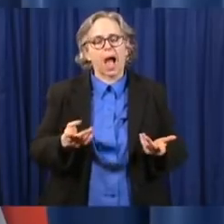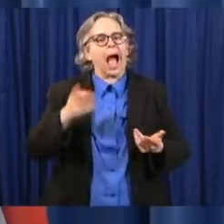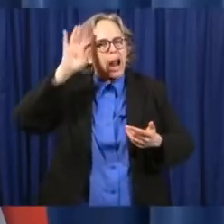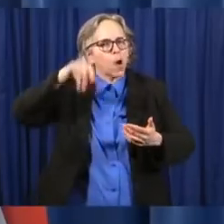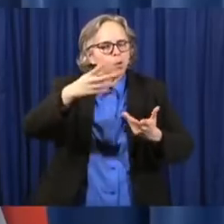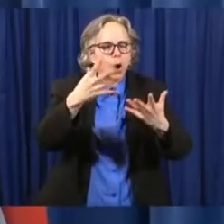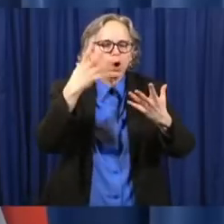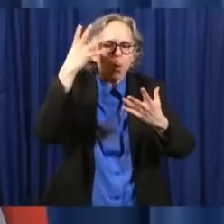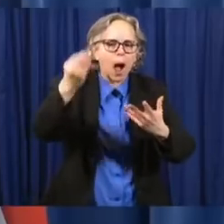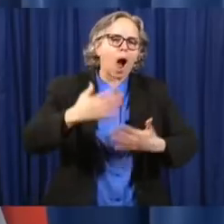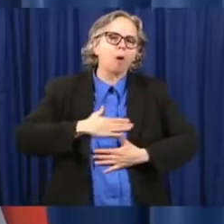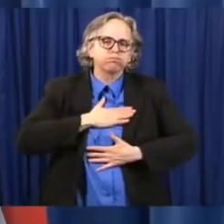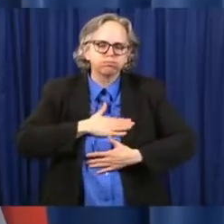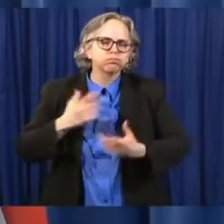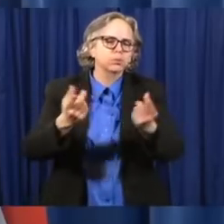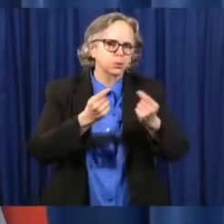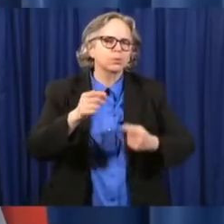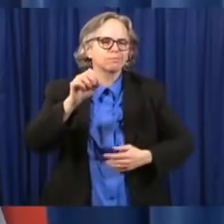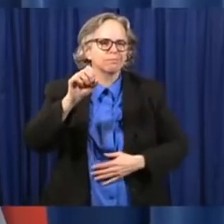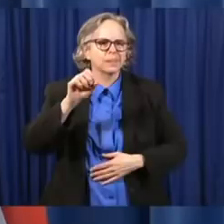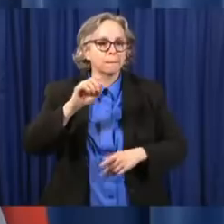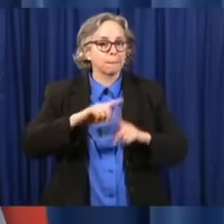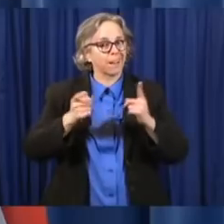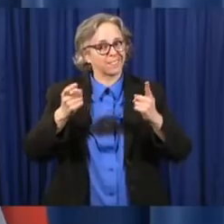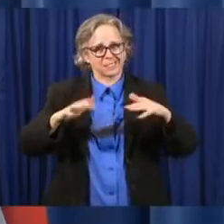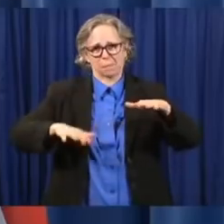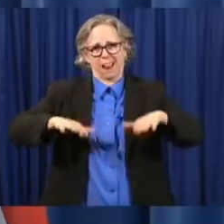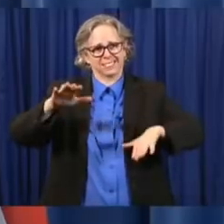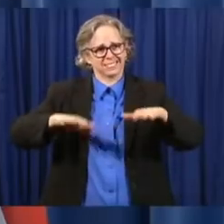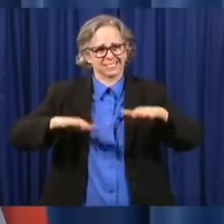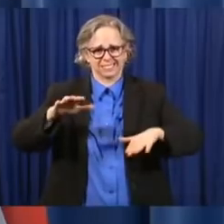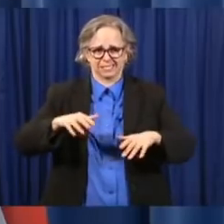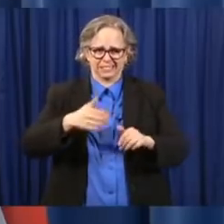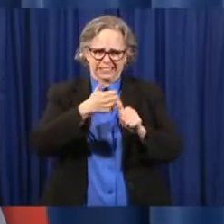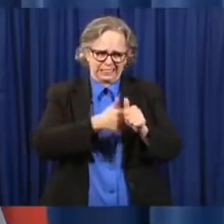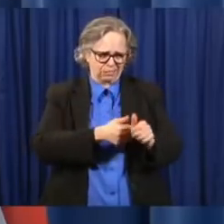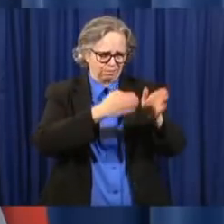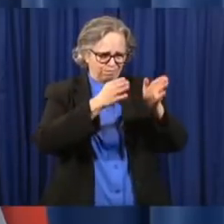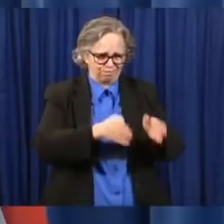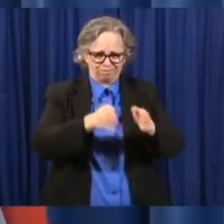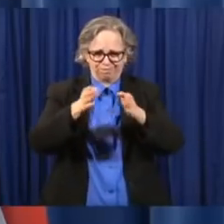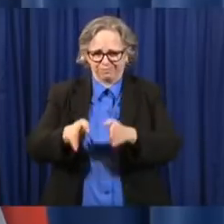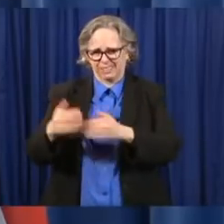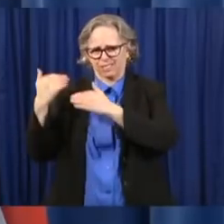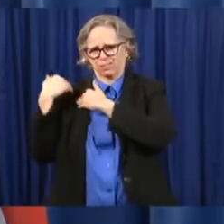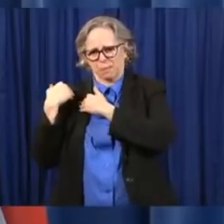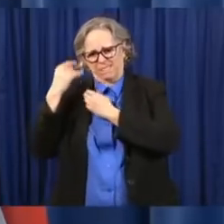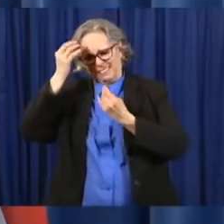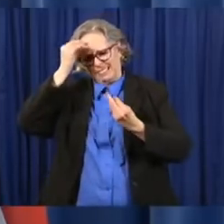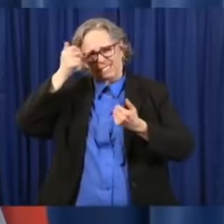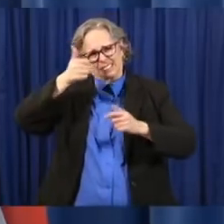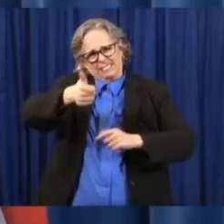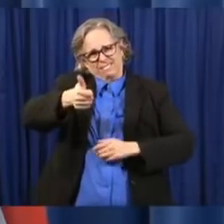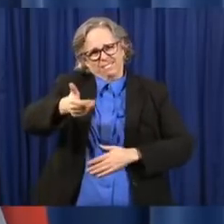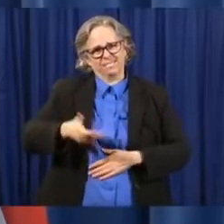everybody's going to have to make. We're going to ask people continue to do the social distancing.